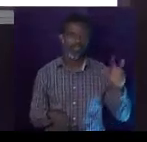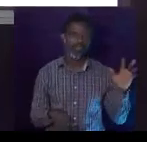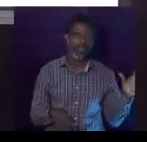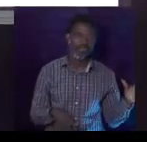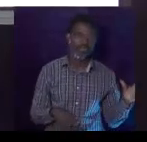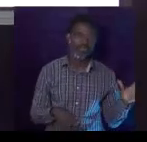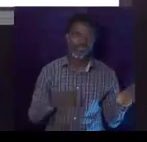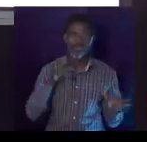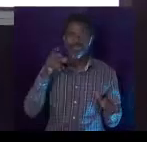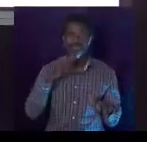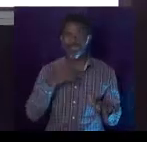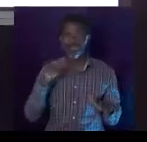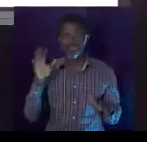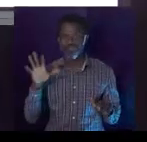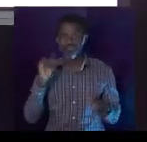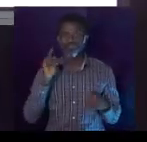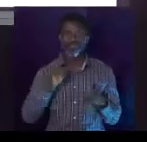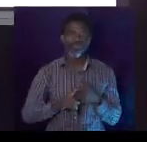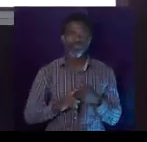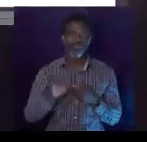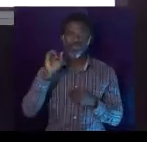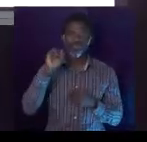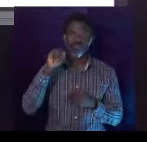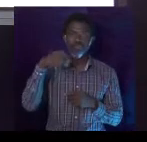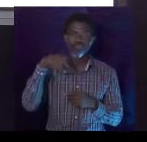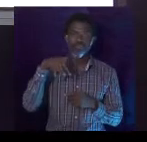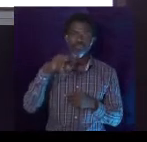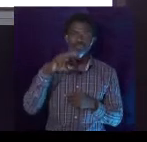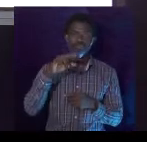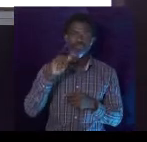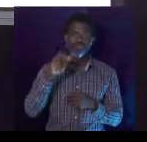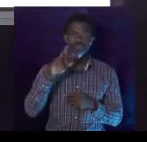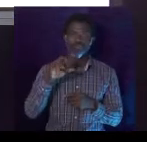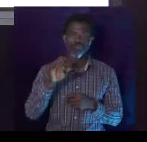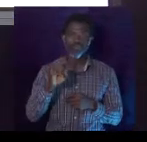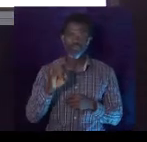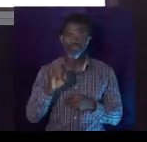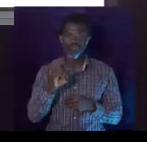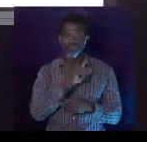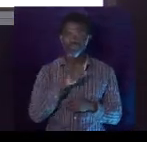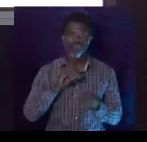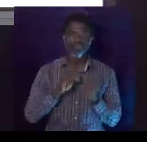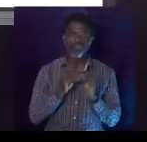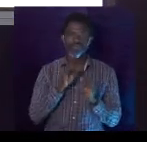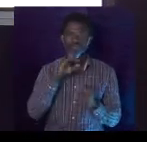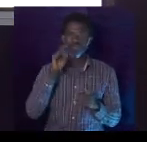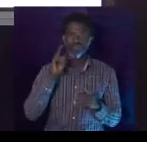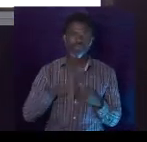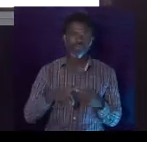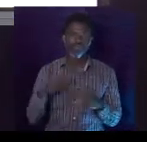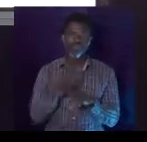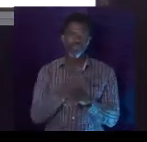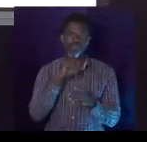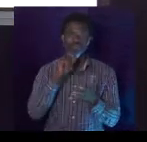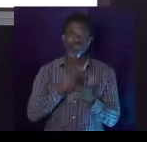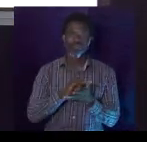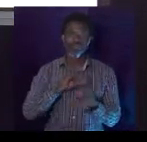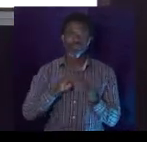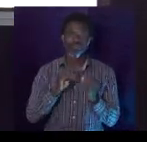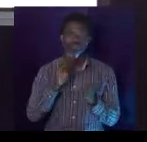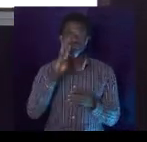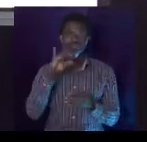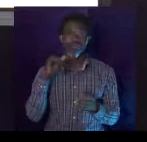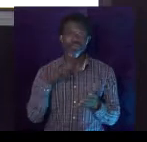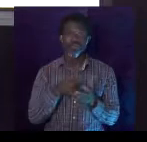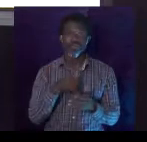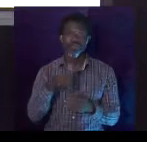be 105. Now, to square a number means to multiply that number by itself just